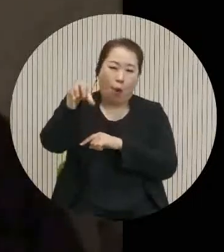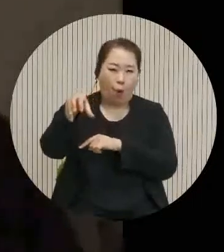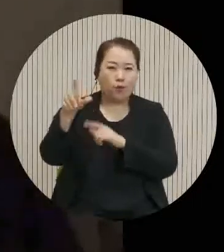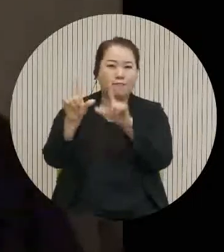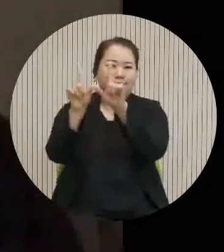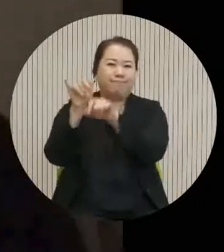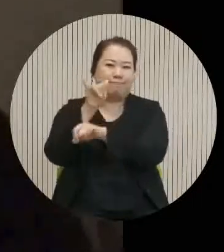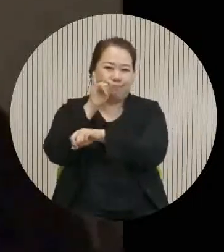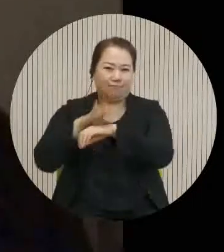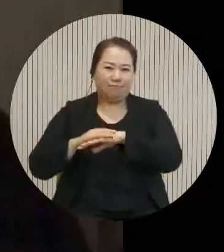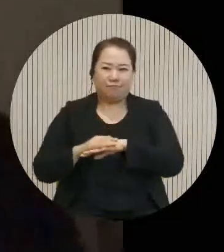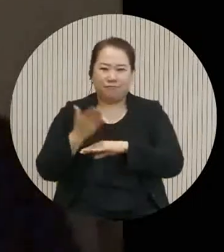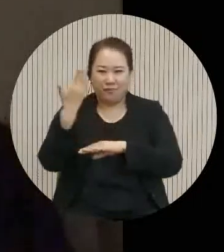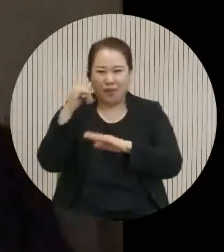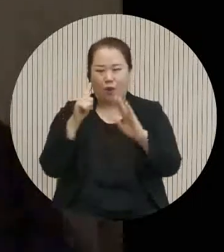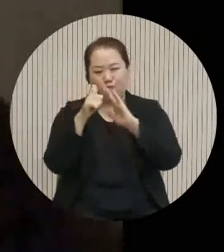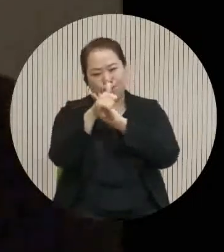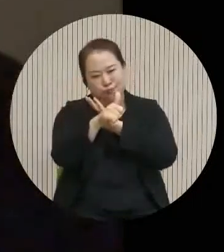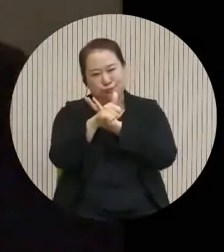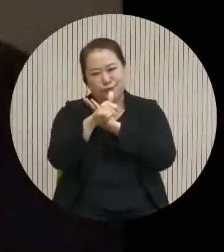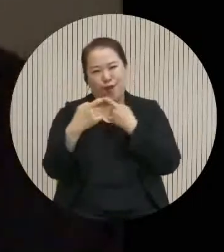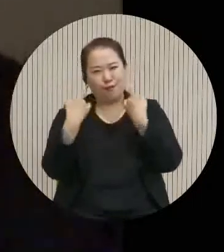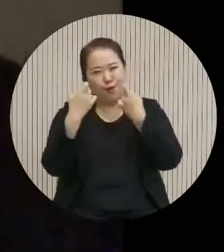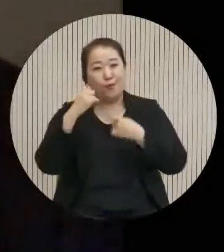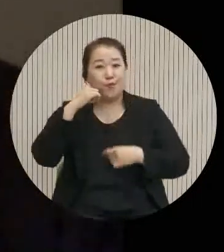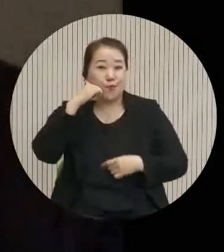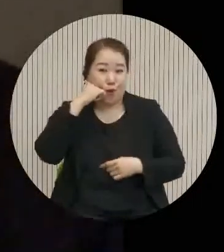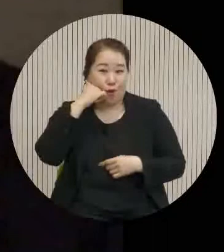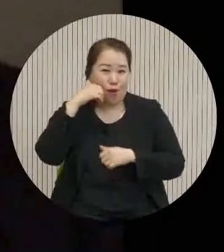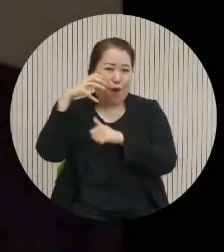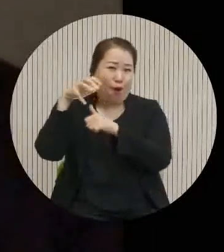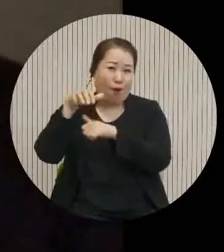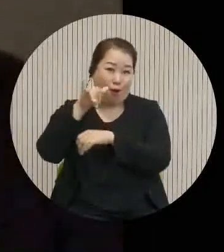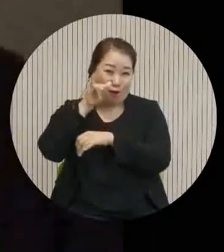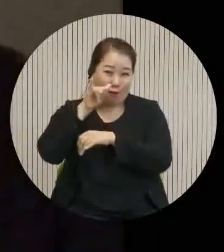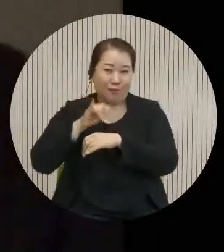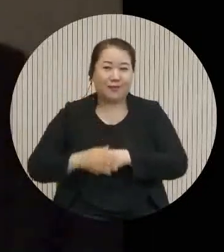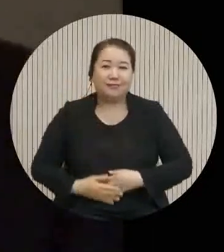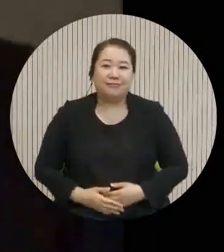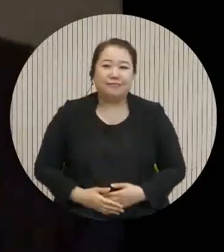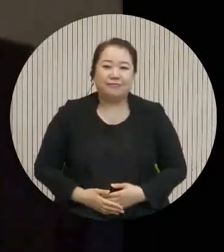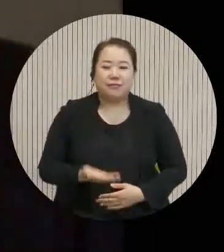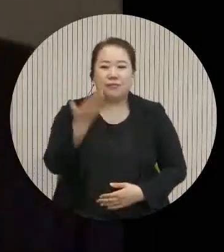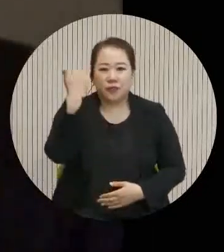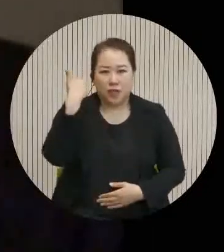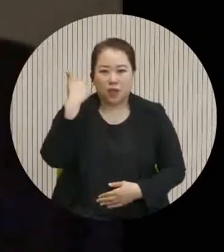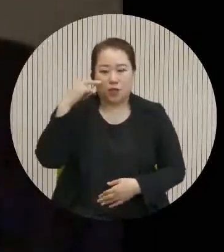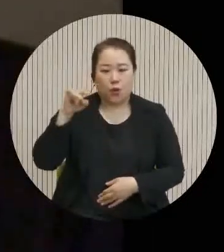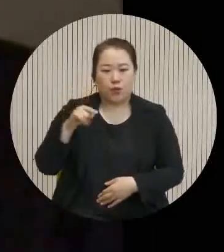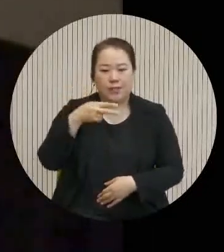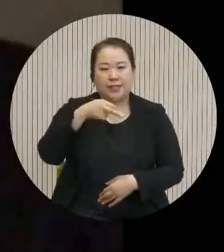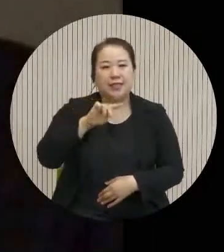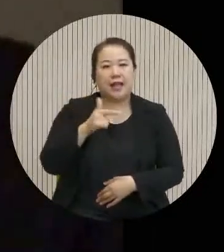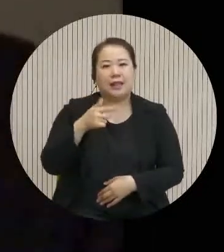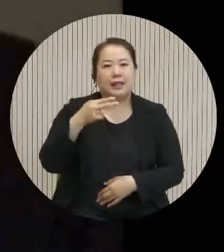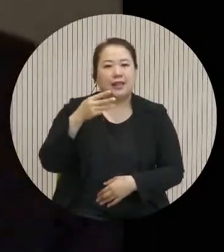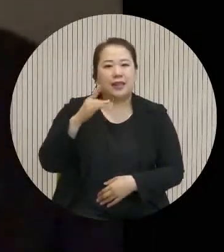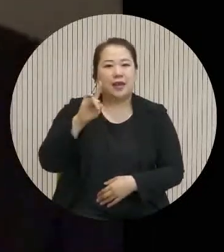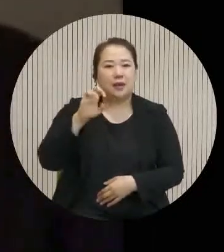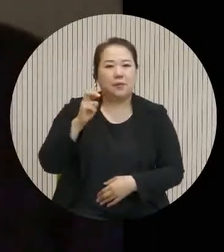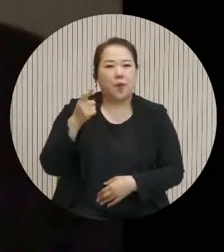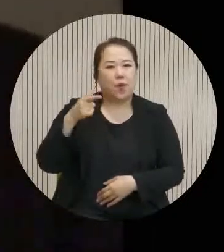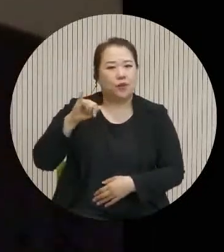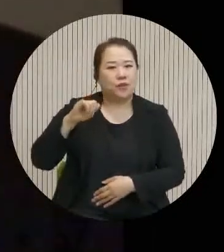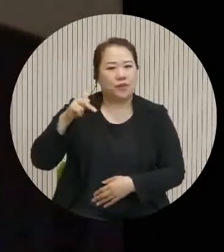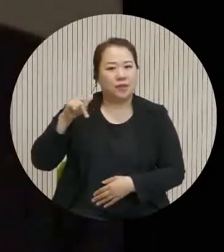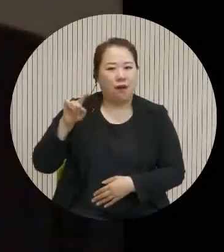in quarantine, I think. But I used to go to Santa Monica all the time. I used to drive the 40-minute ride